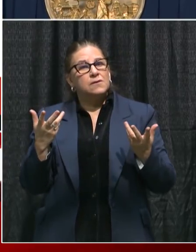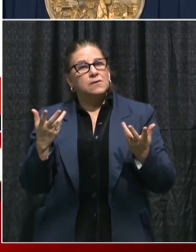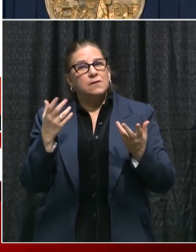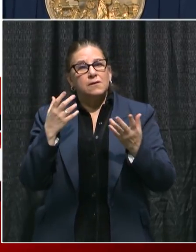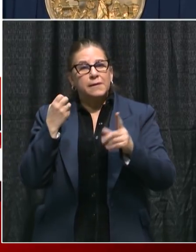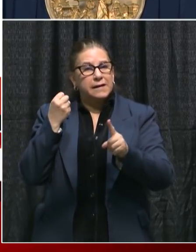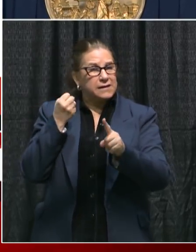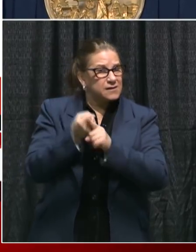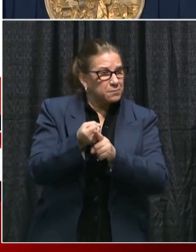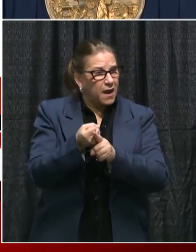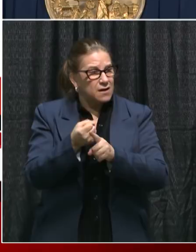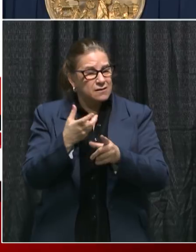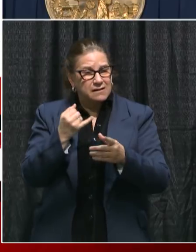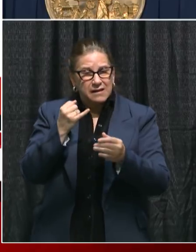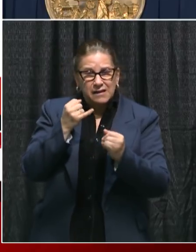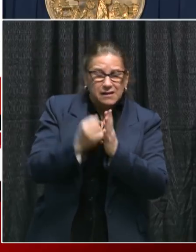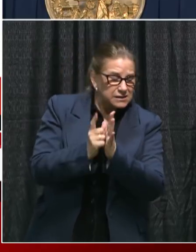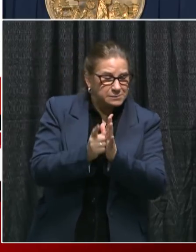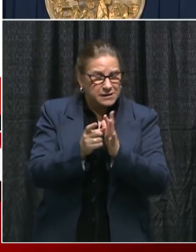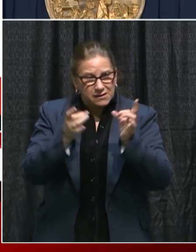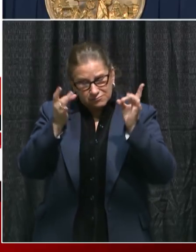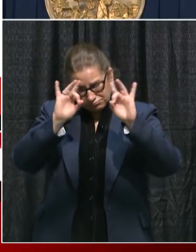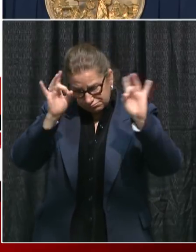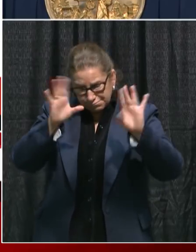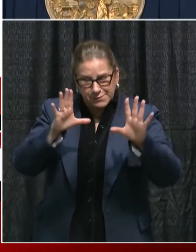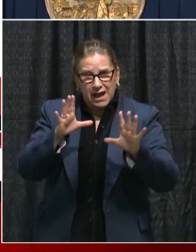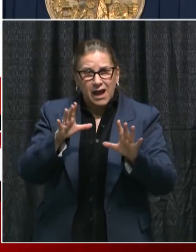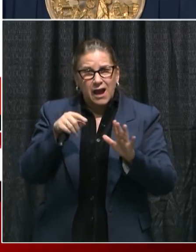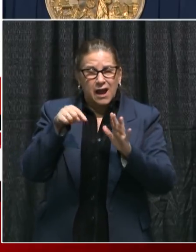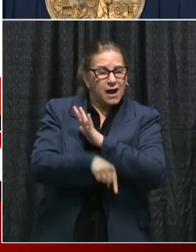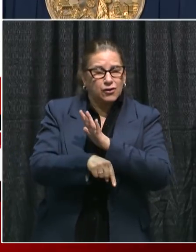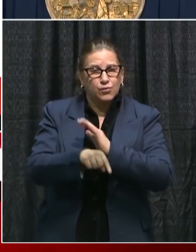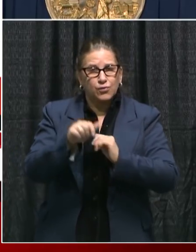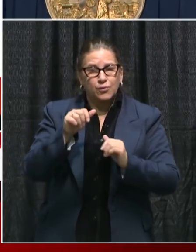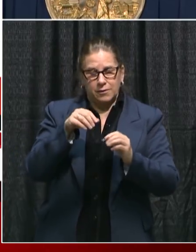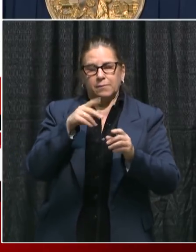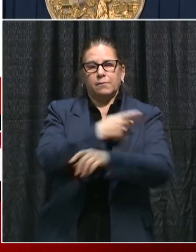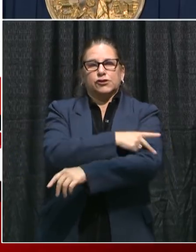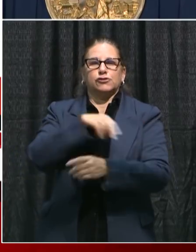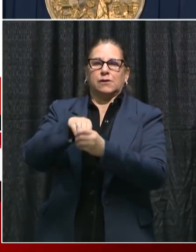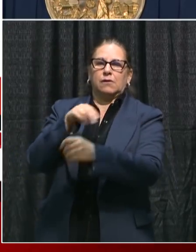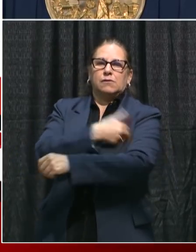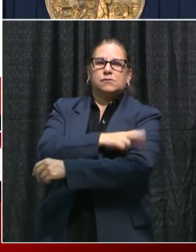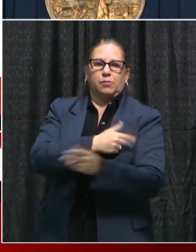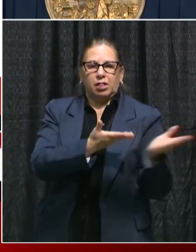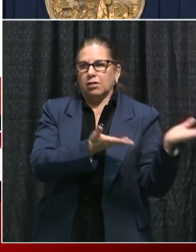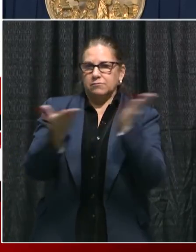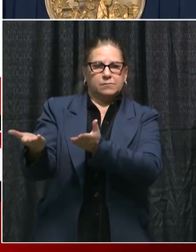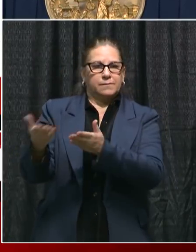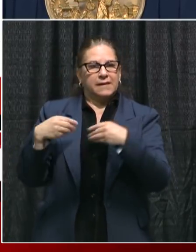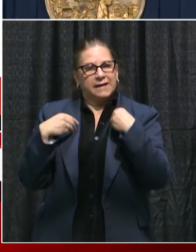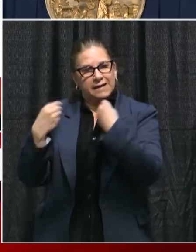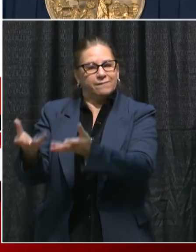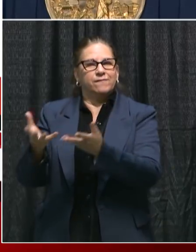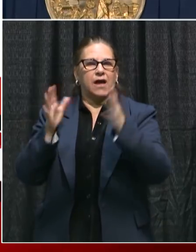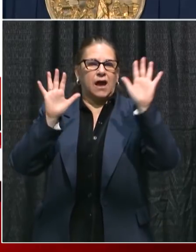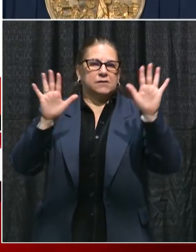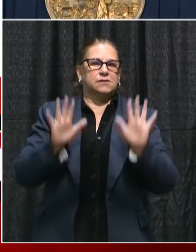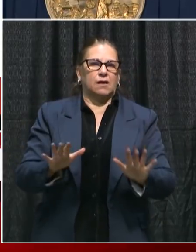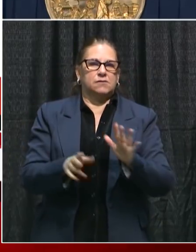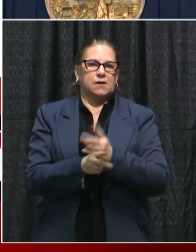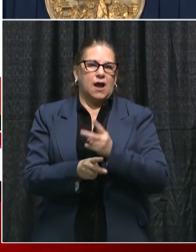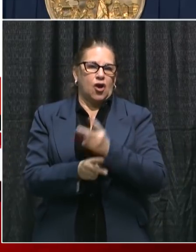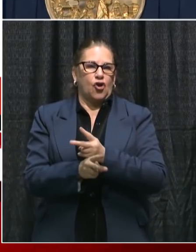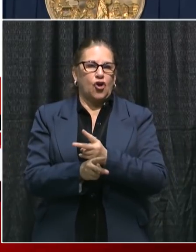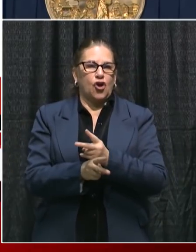of our hospitals that are waiting to give them excellent care. We are grateful